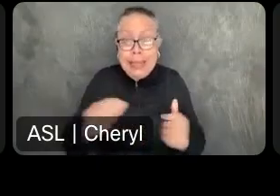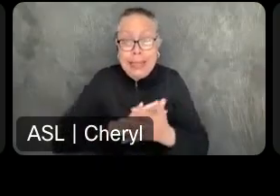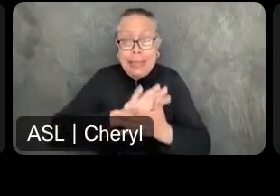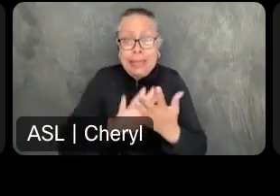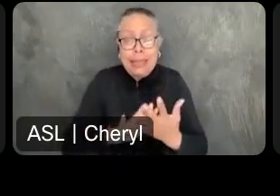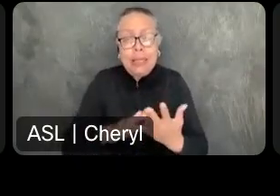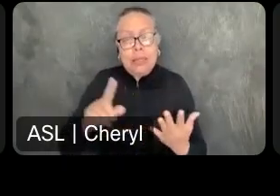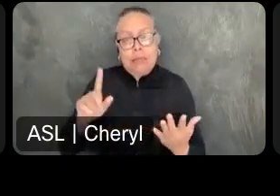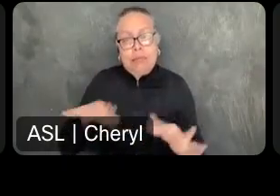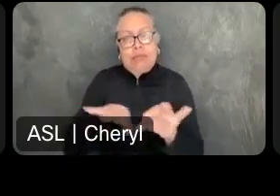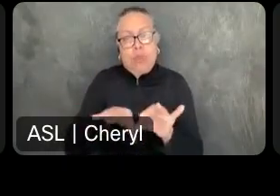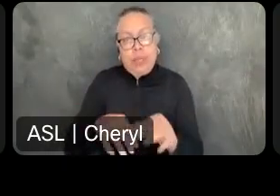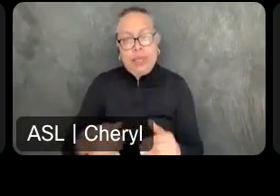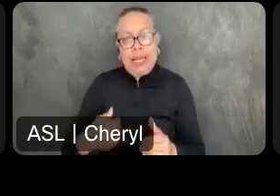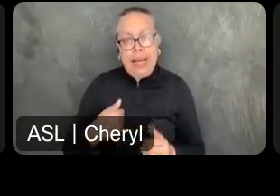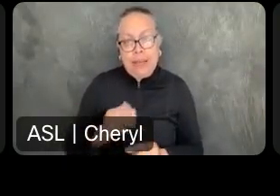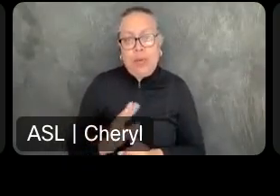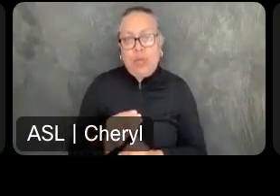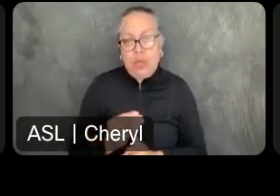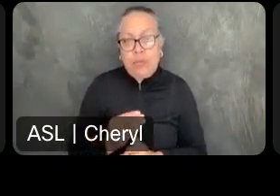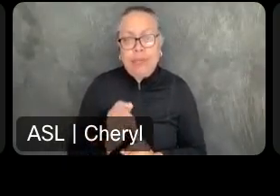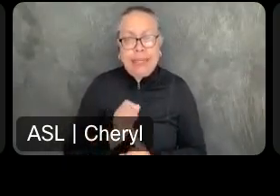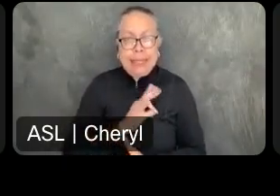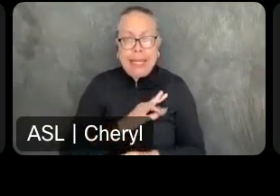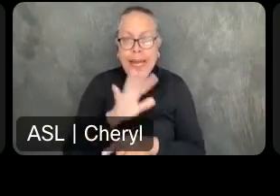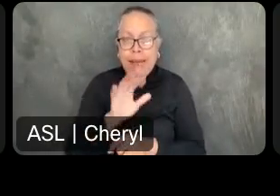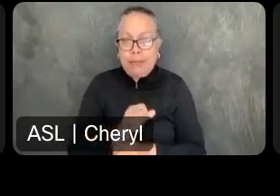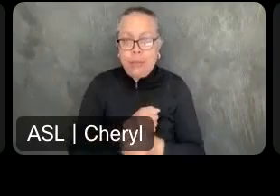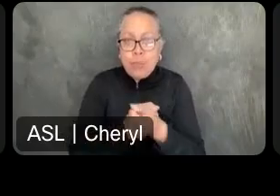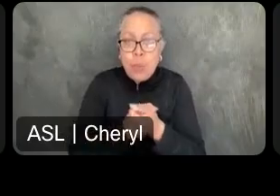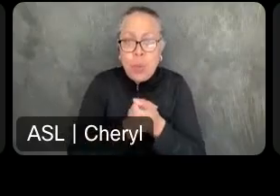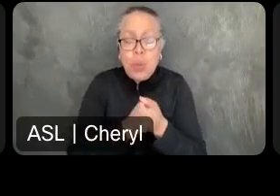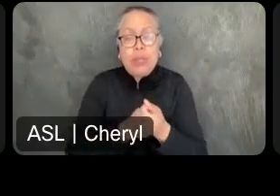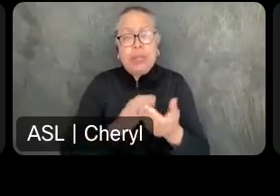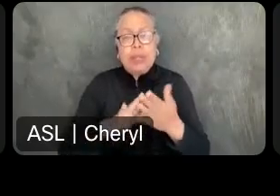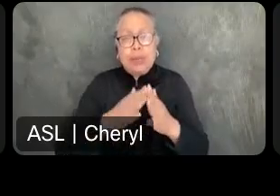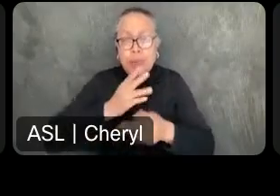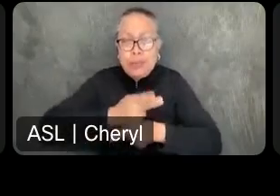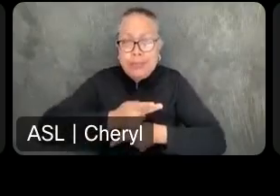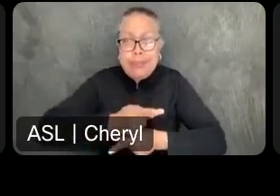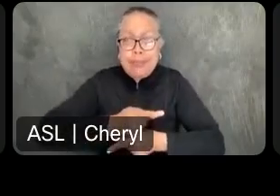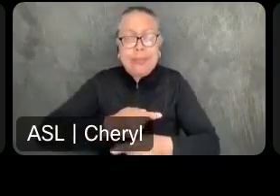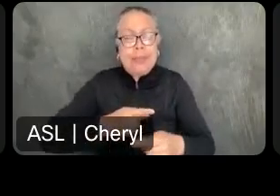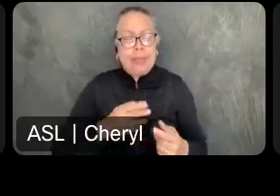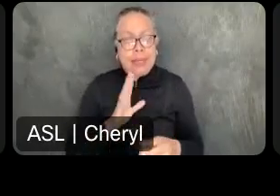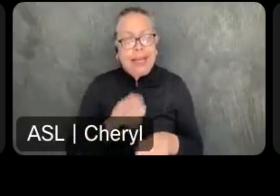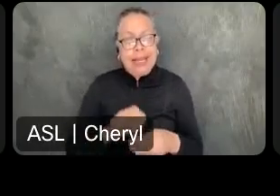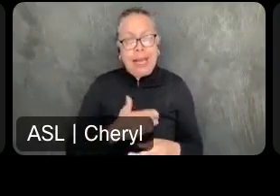a culture of staff support and community care within our teams and our